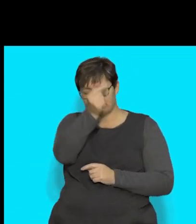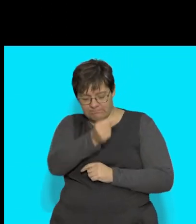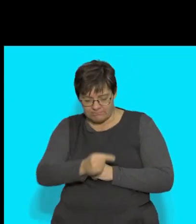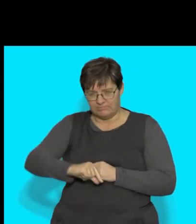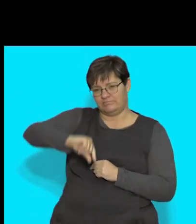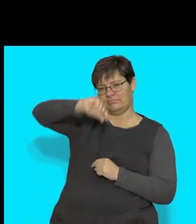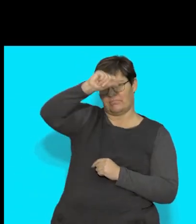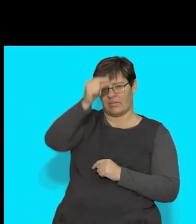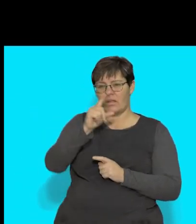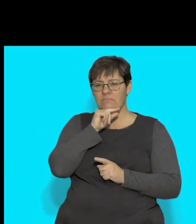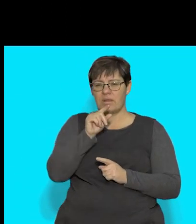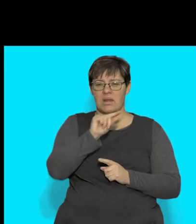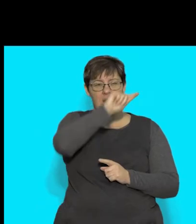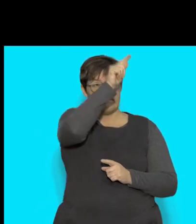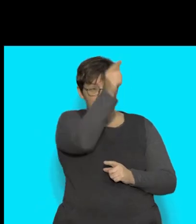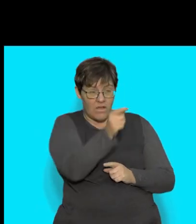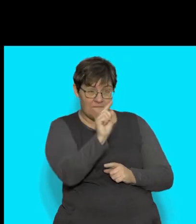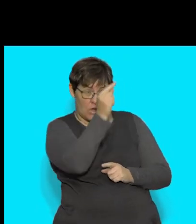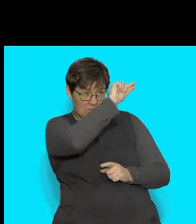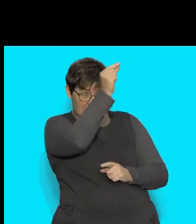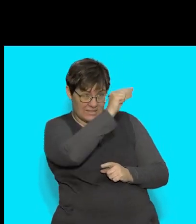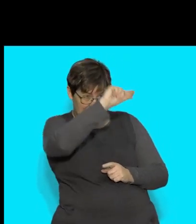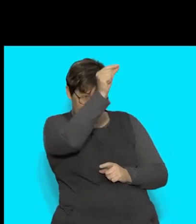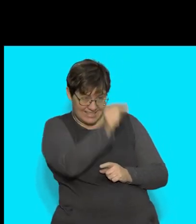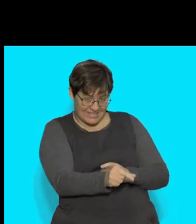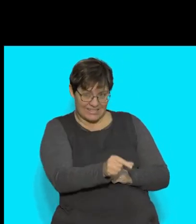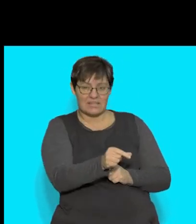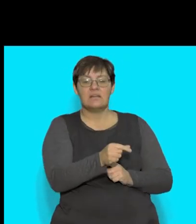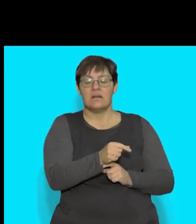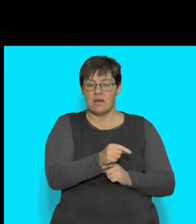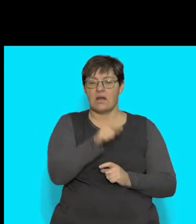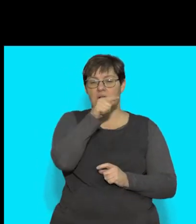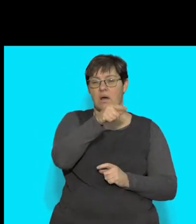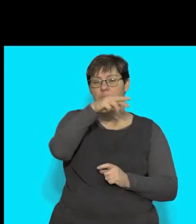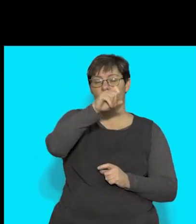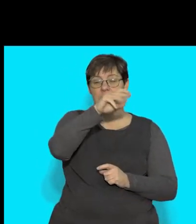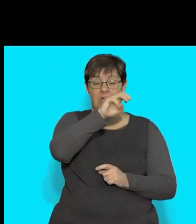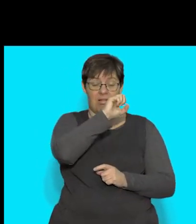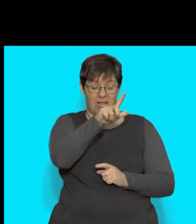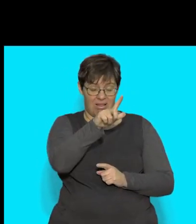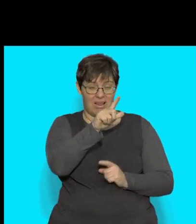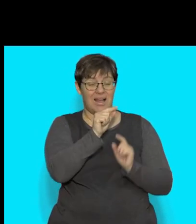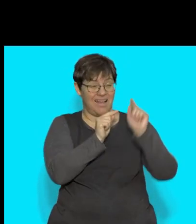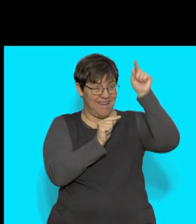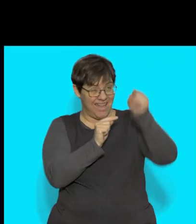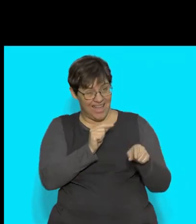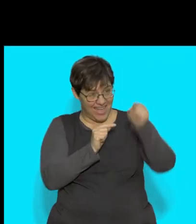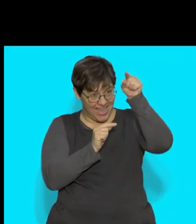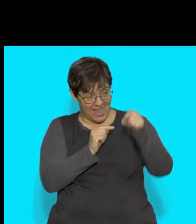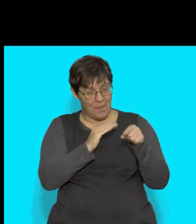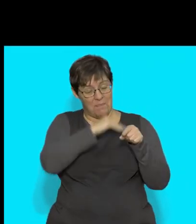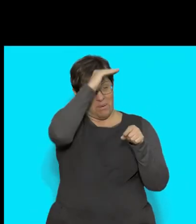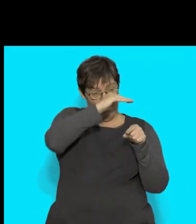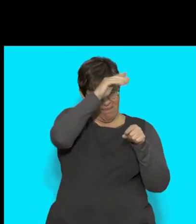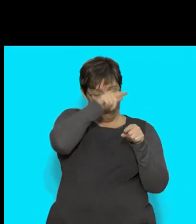and usually in this first tube, the proximal convoluted tubule, a lot of the things that we